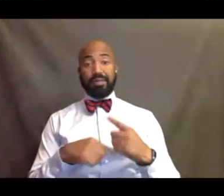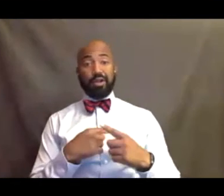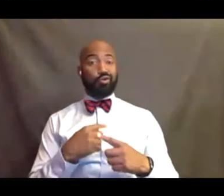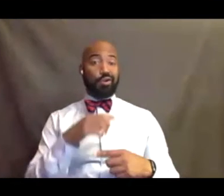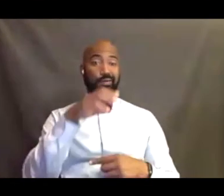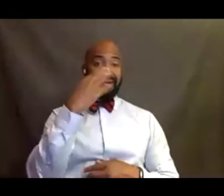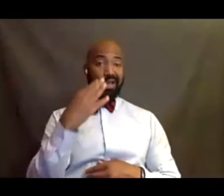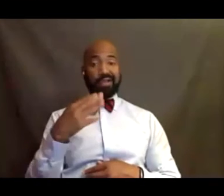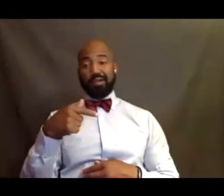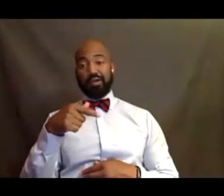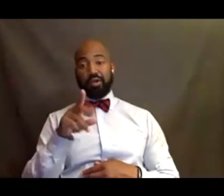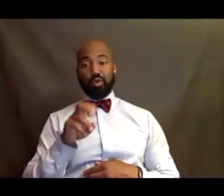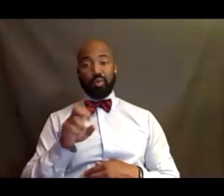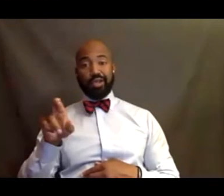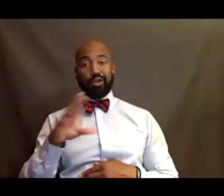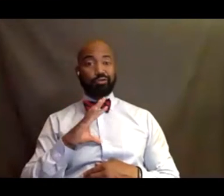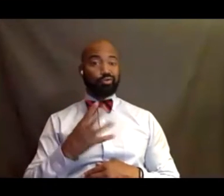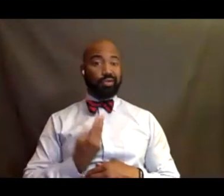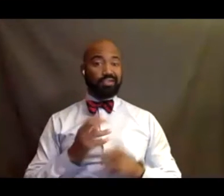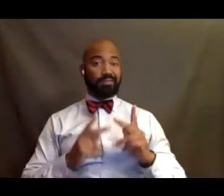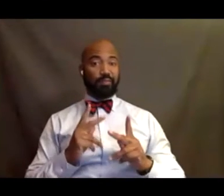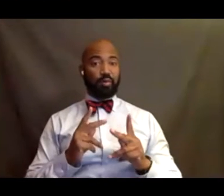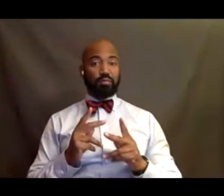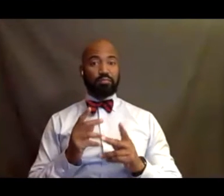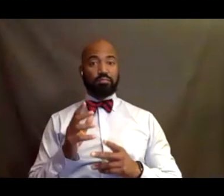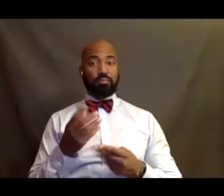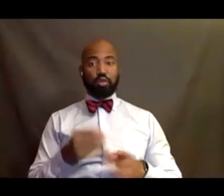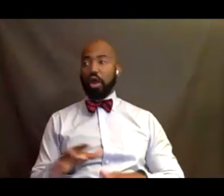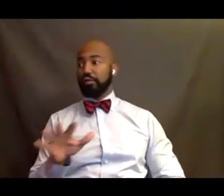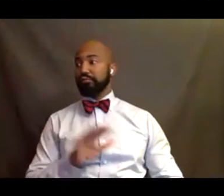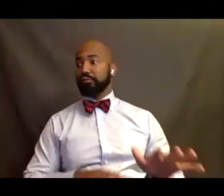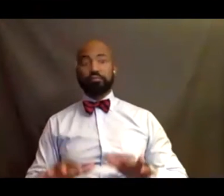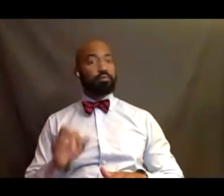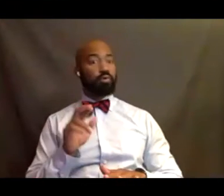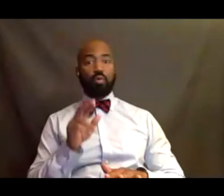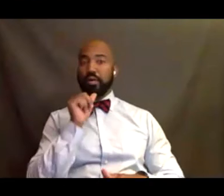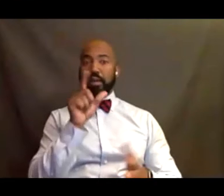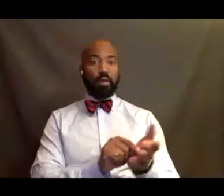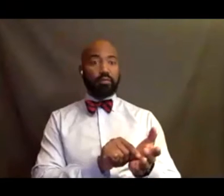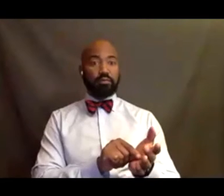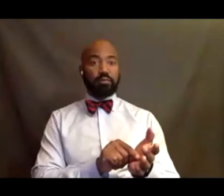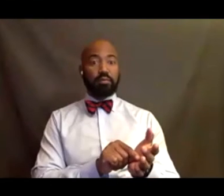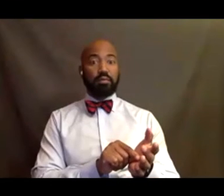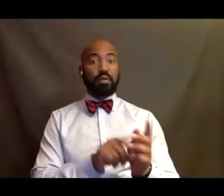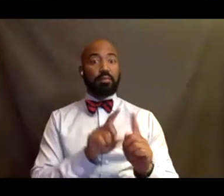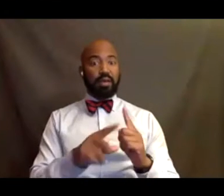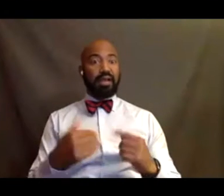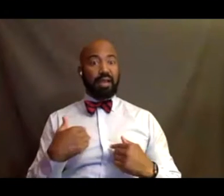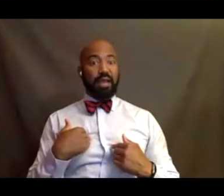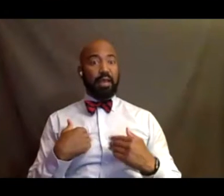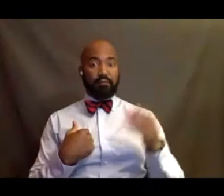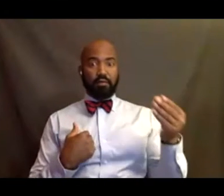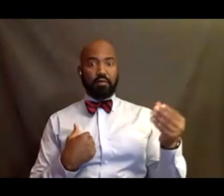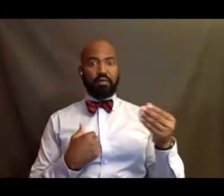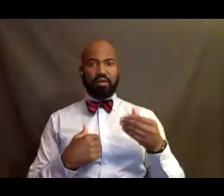never published. And so for me, I love that. Like I have this hardbound copy of like a Black trans woman